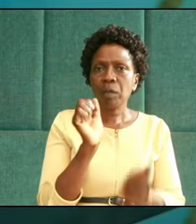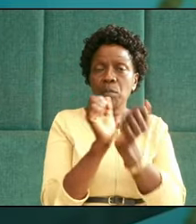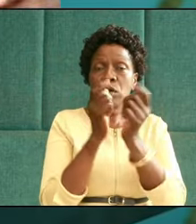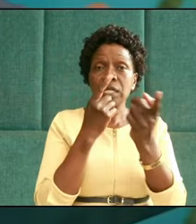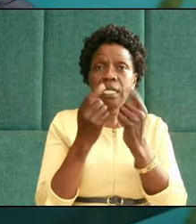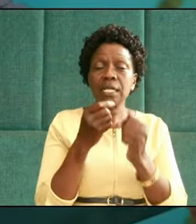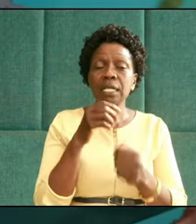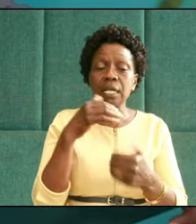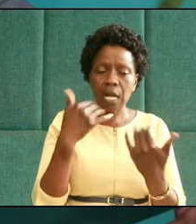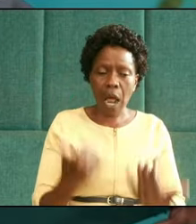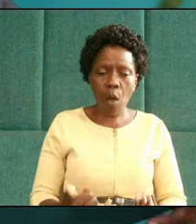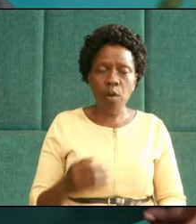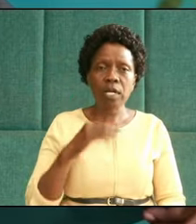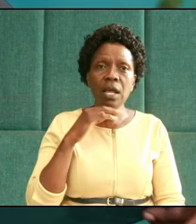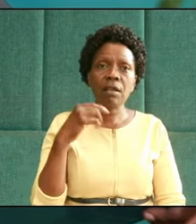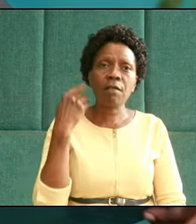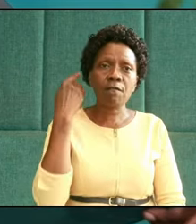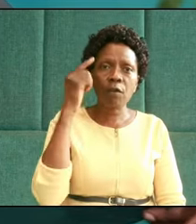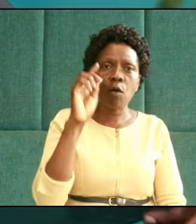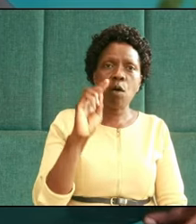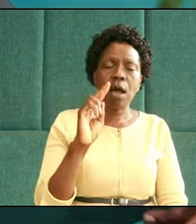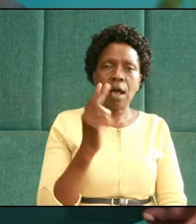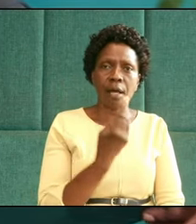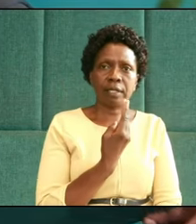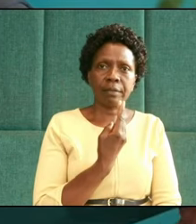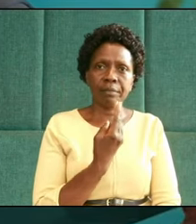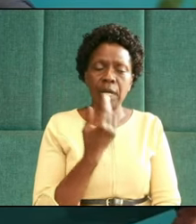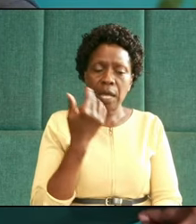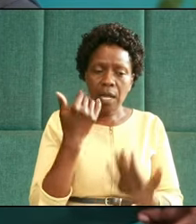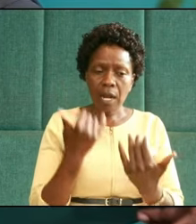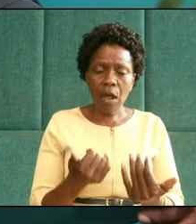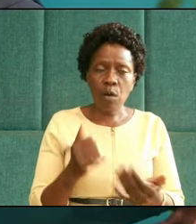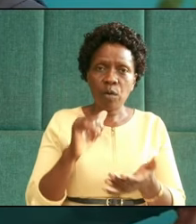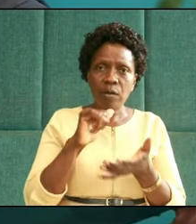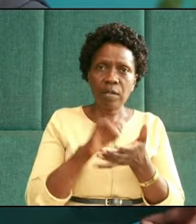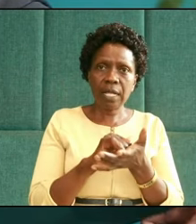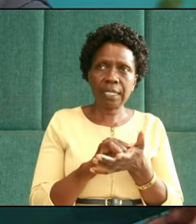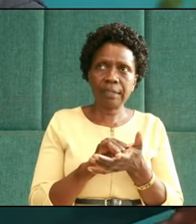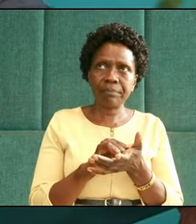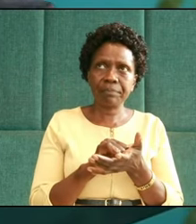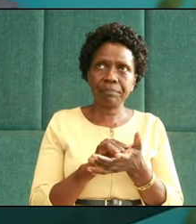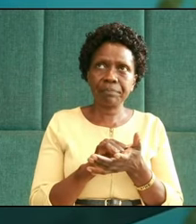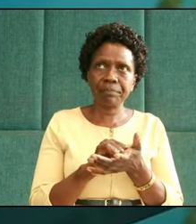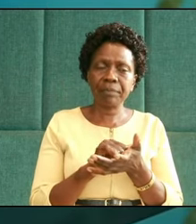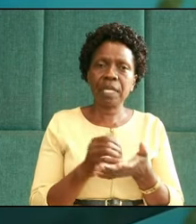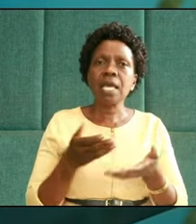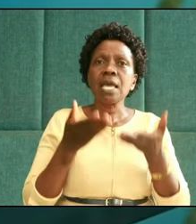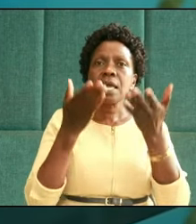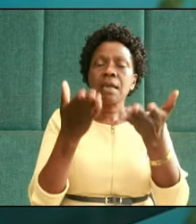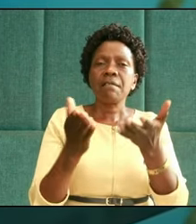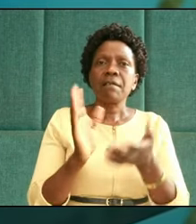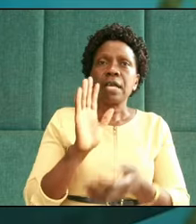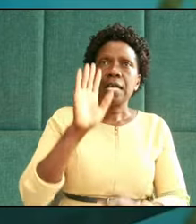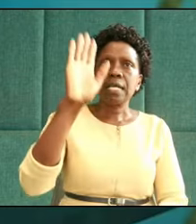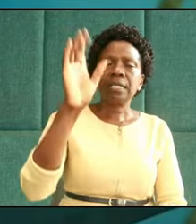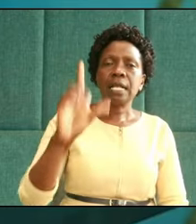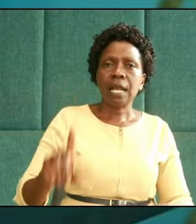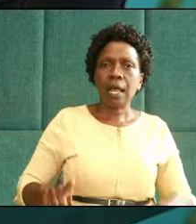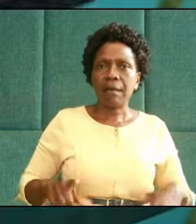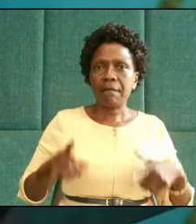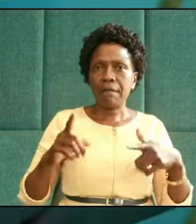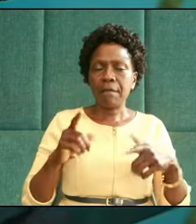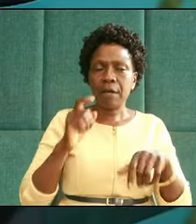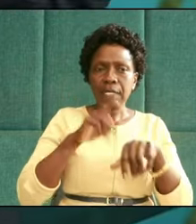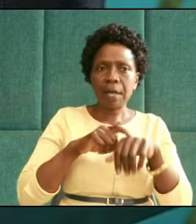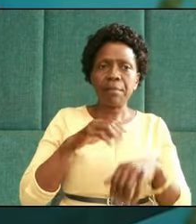he died for us, now that he gave his life, when